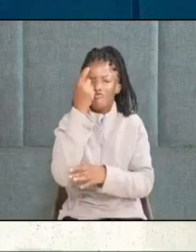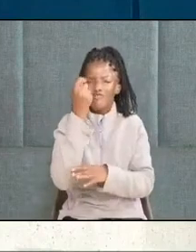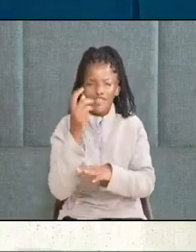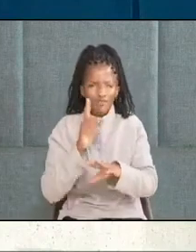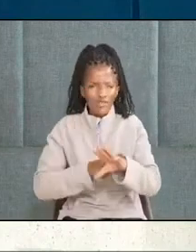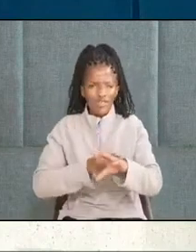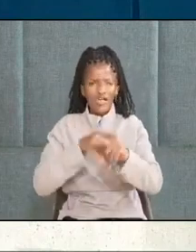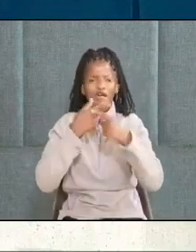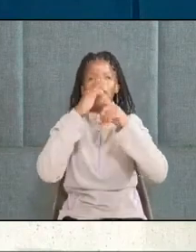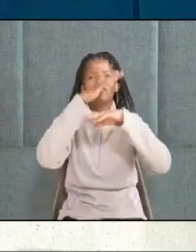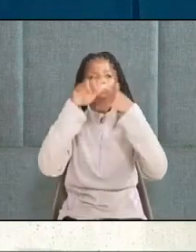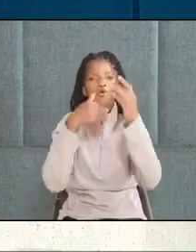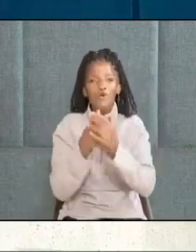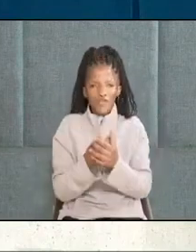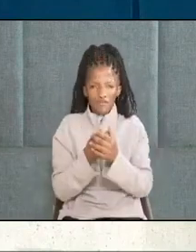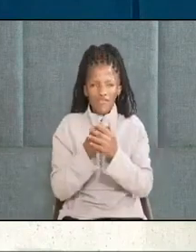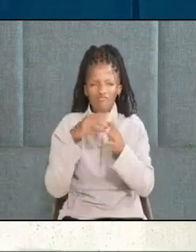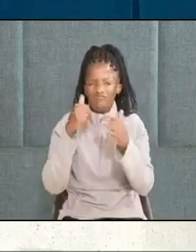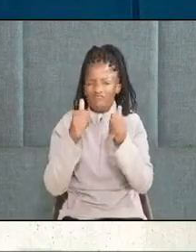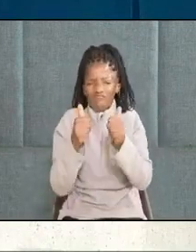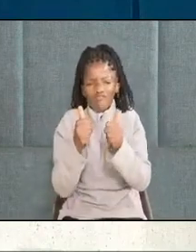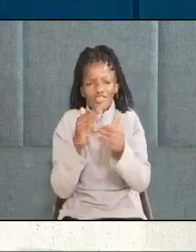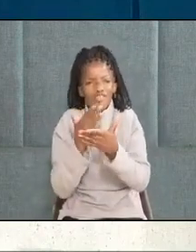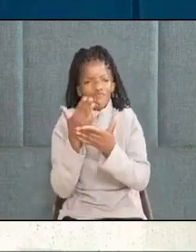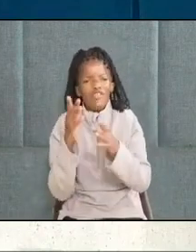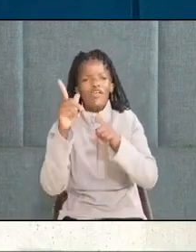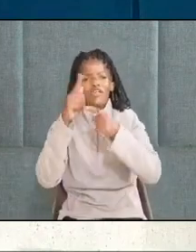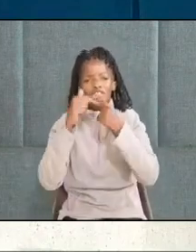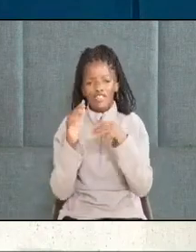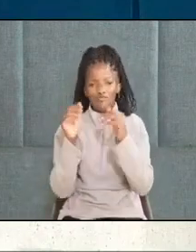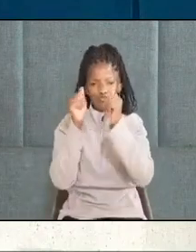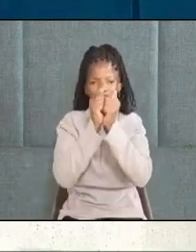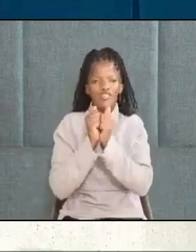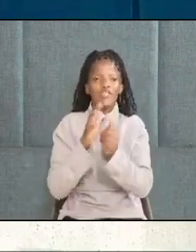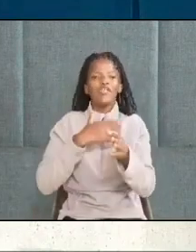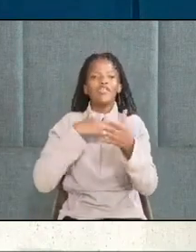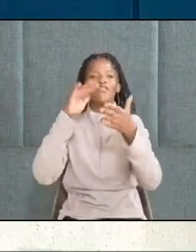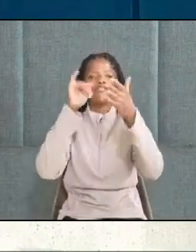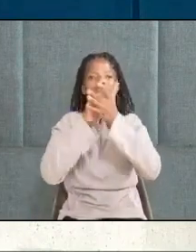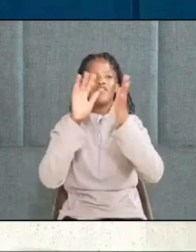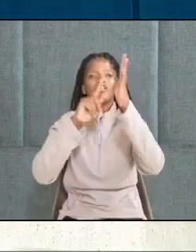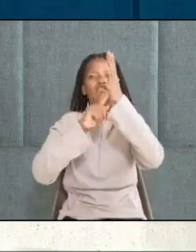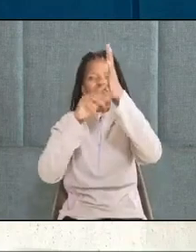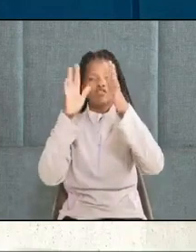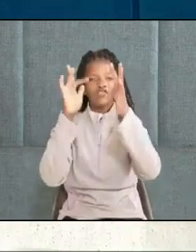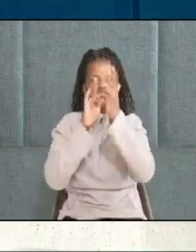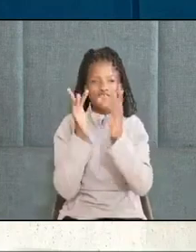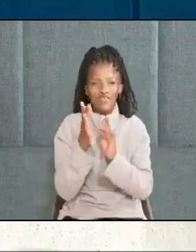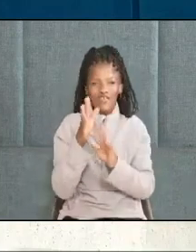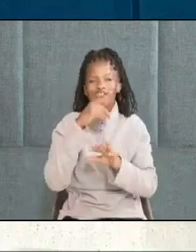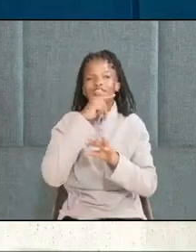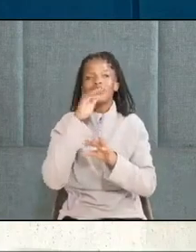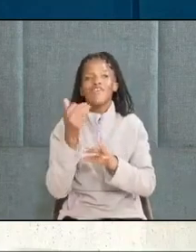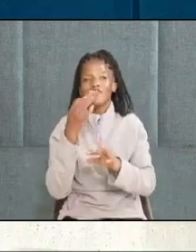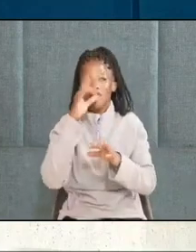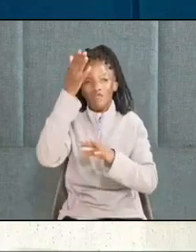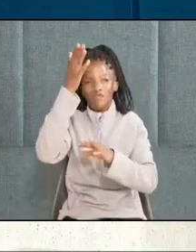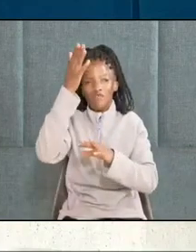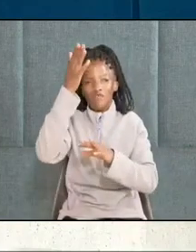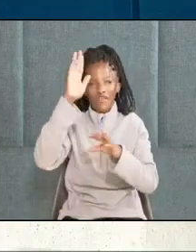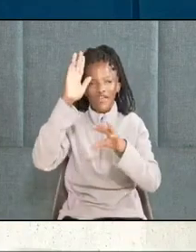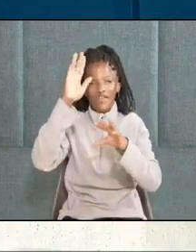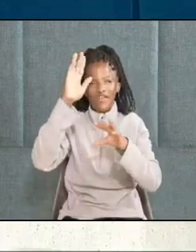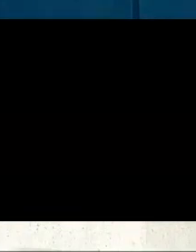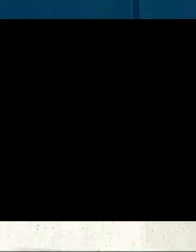time, but all the pieces that didn't make sense came together. And that shows that Jesus is the Son of God, the light